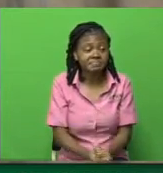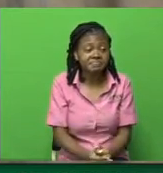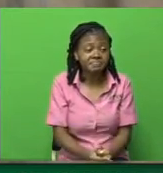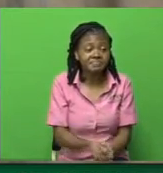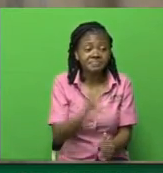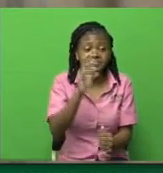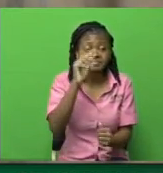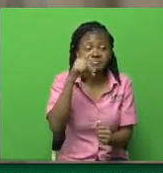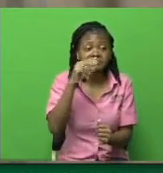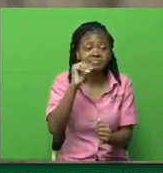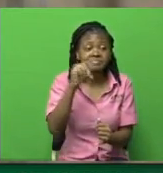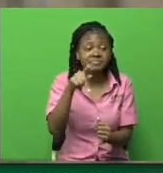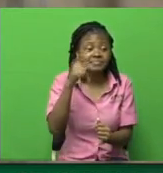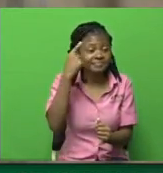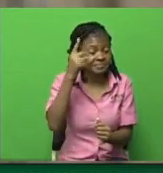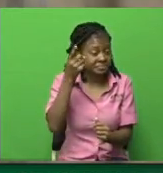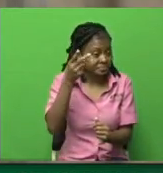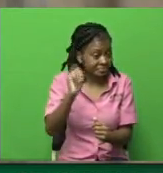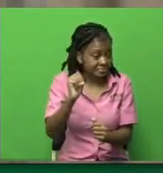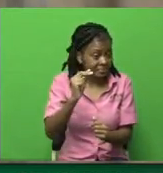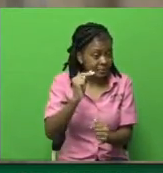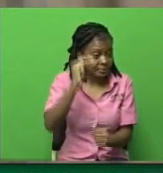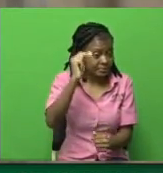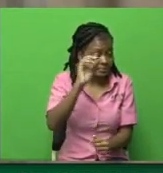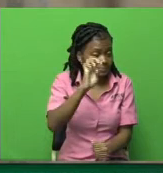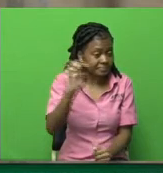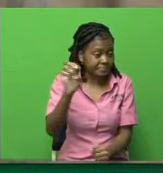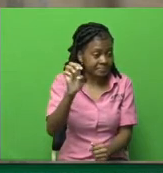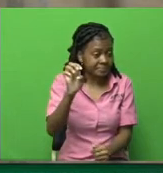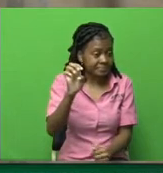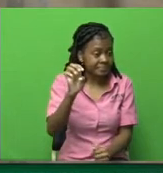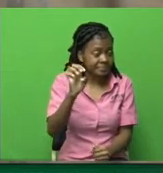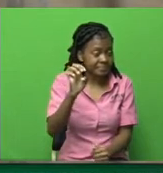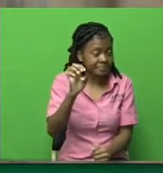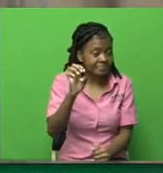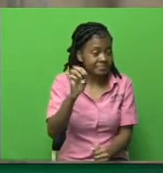Martin Northeast audacity